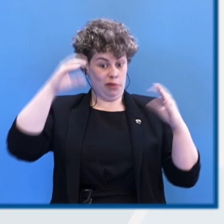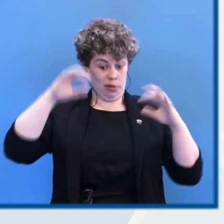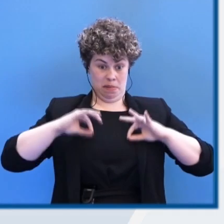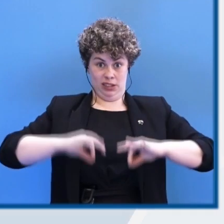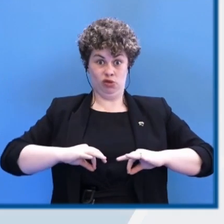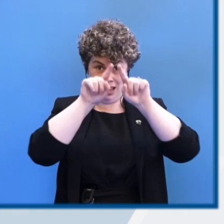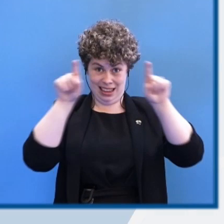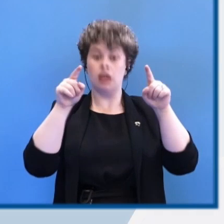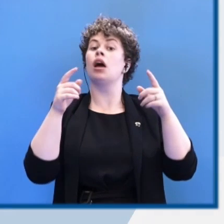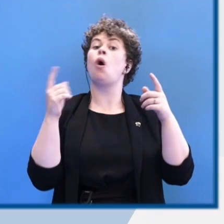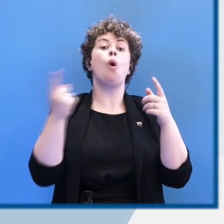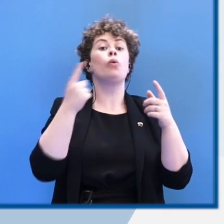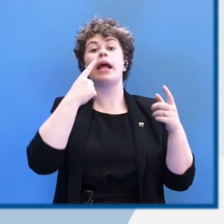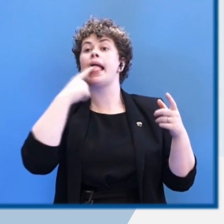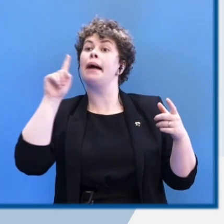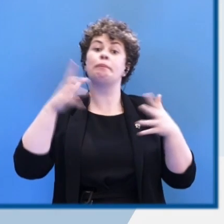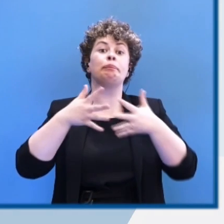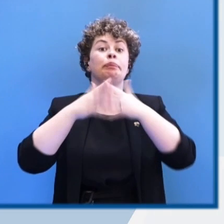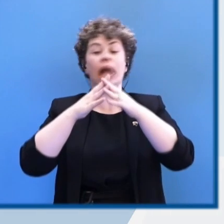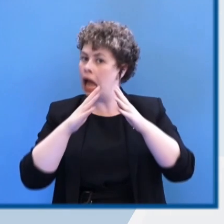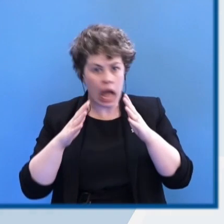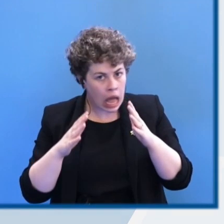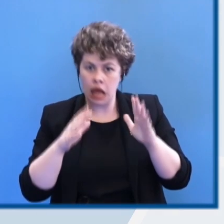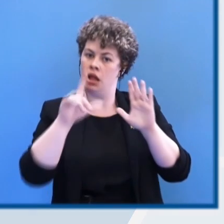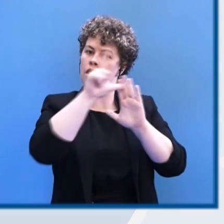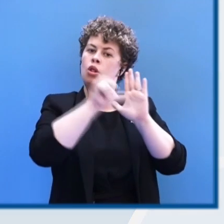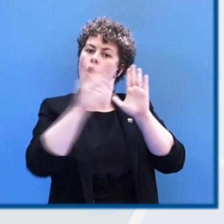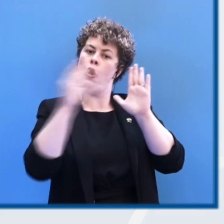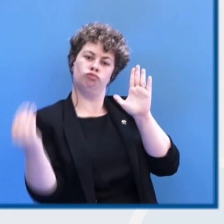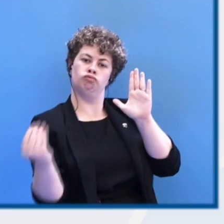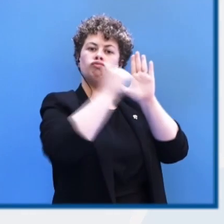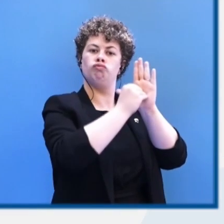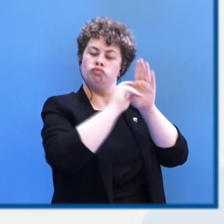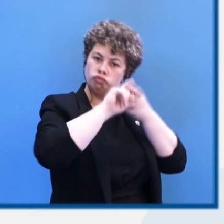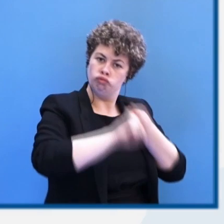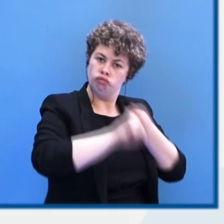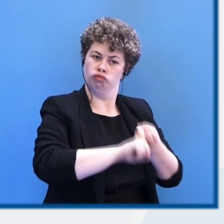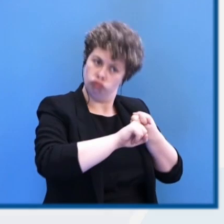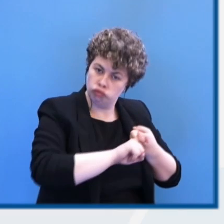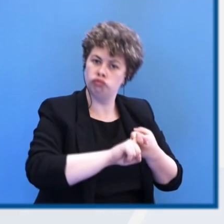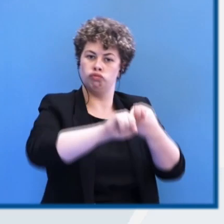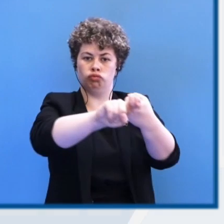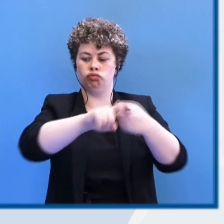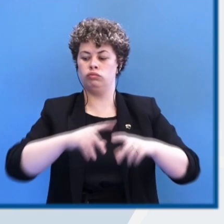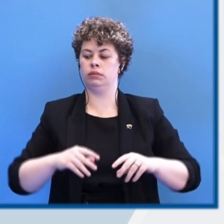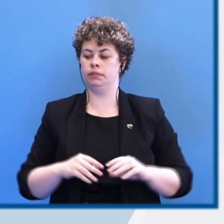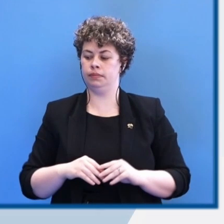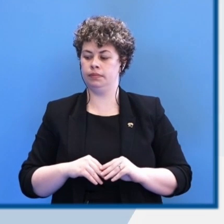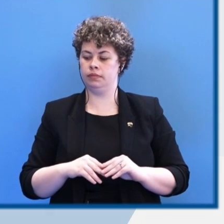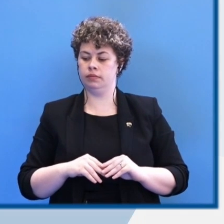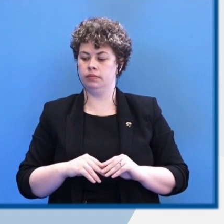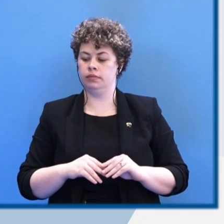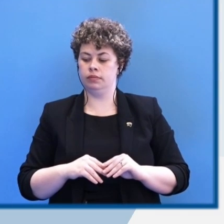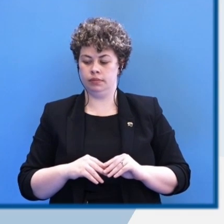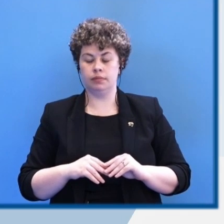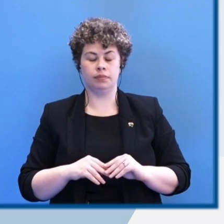multilateral agreement. The success of the broken silos in the realm of natural hazard motivated to apply the same